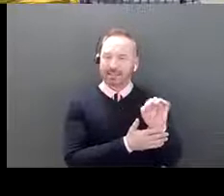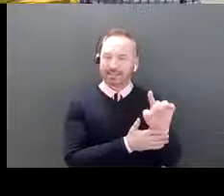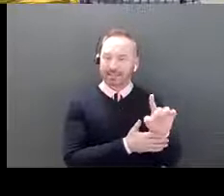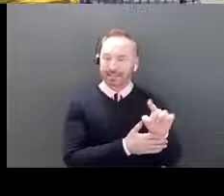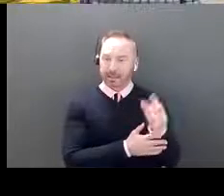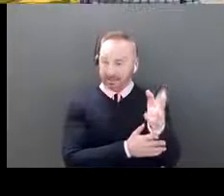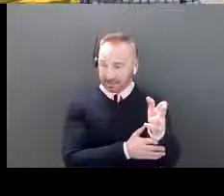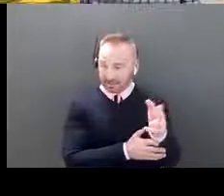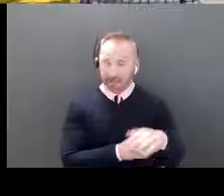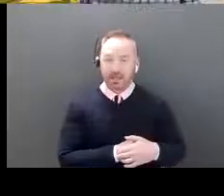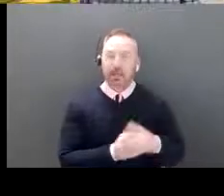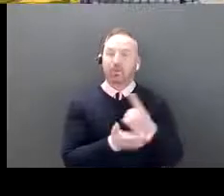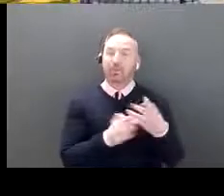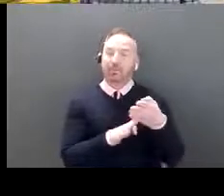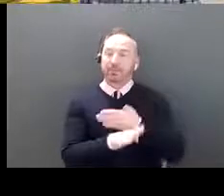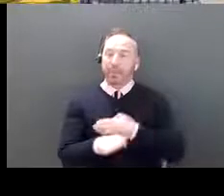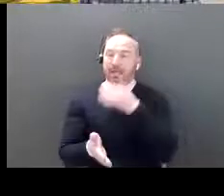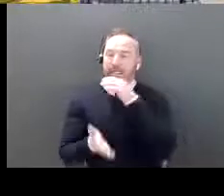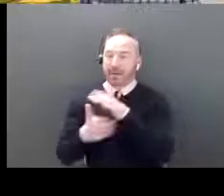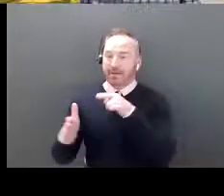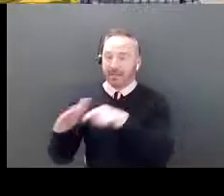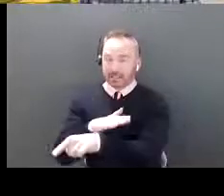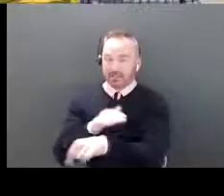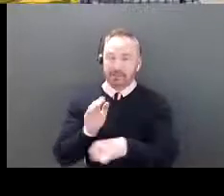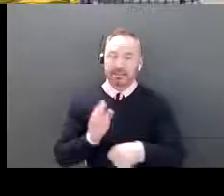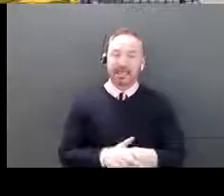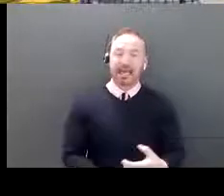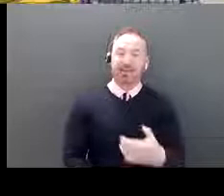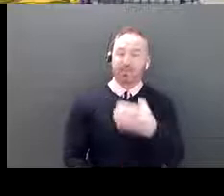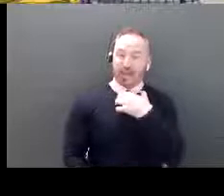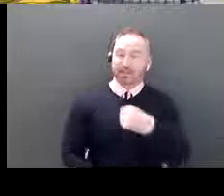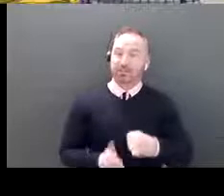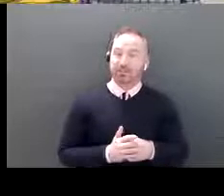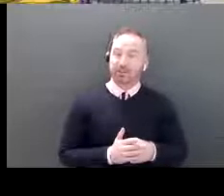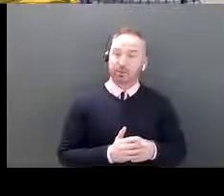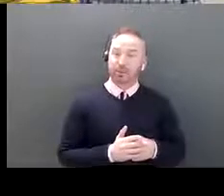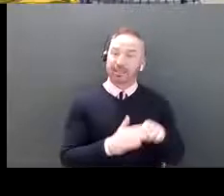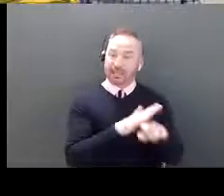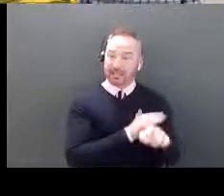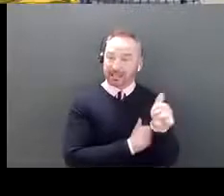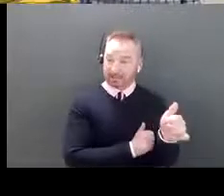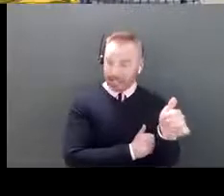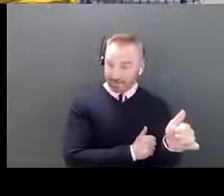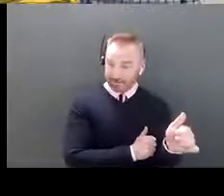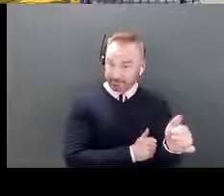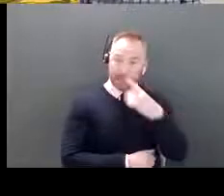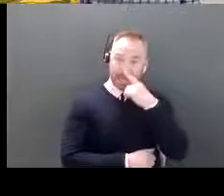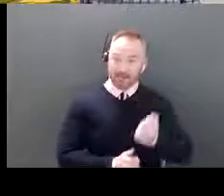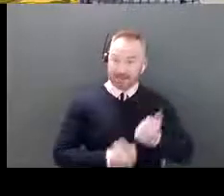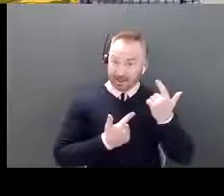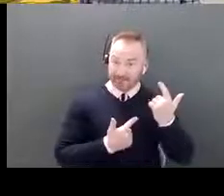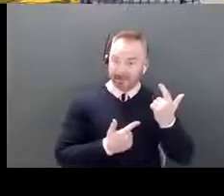weekend before he killed his wife, he had threatened to commit suicide. He was gonna shoot